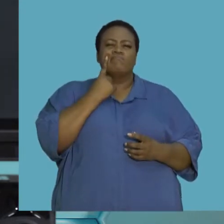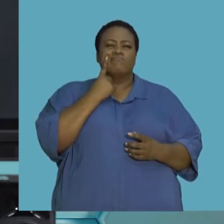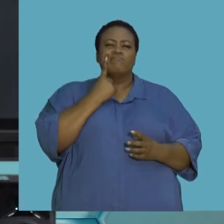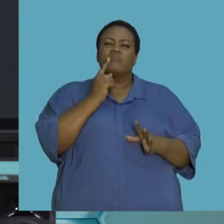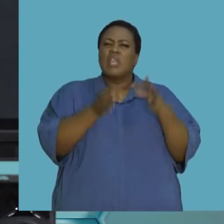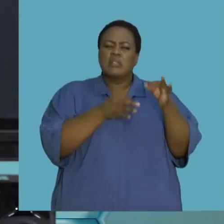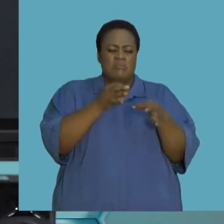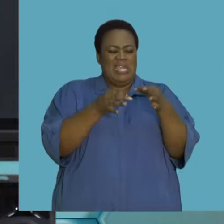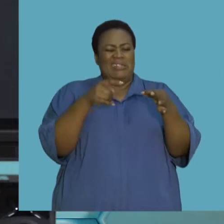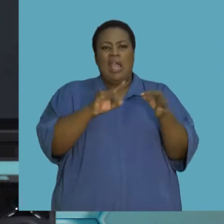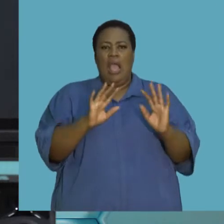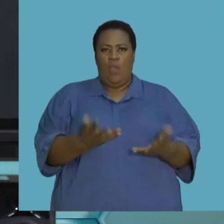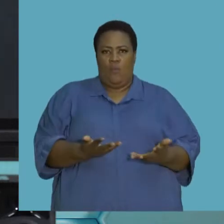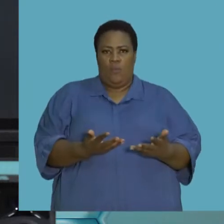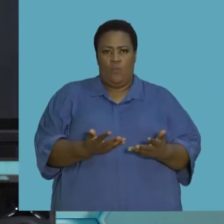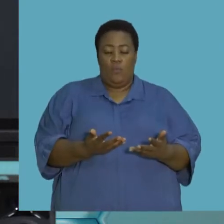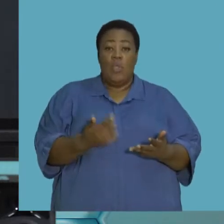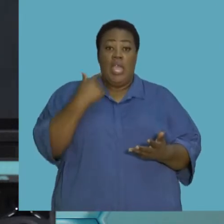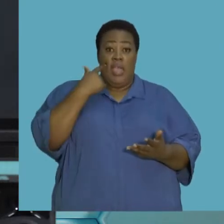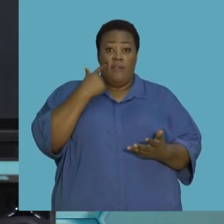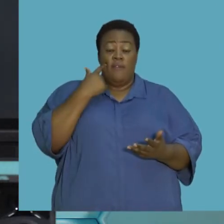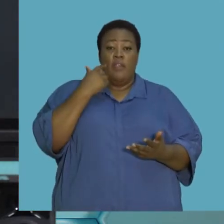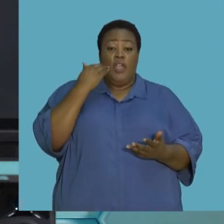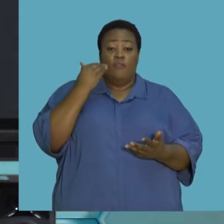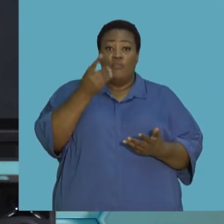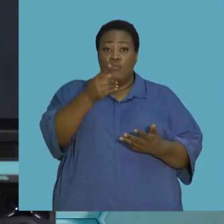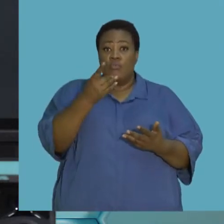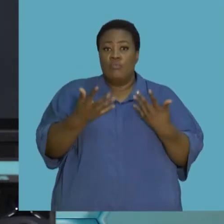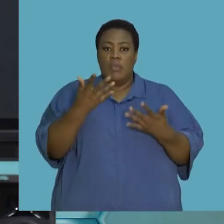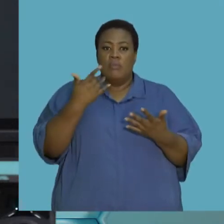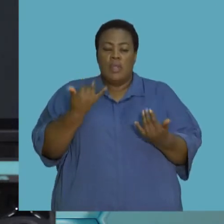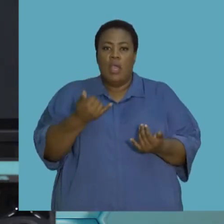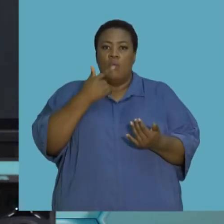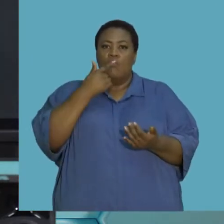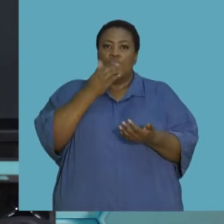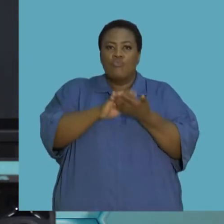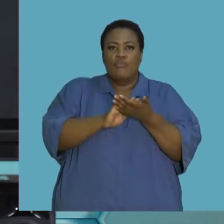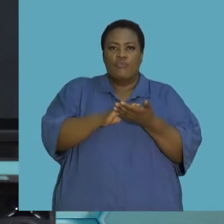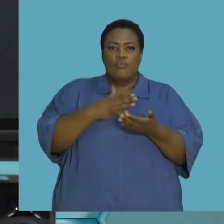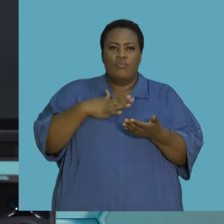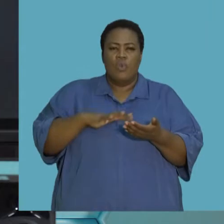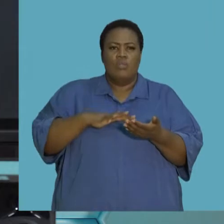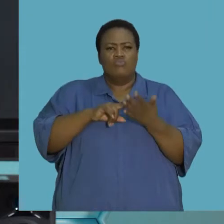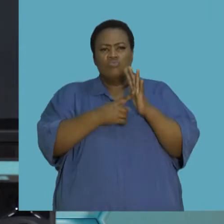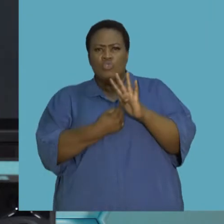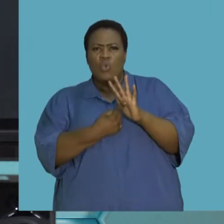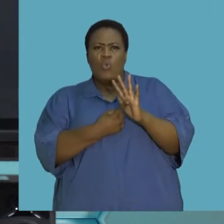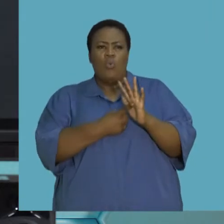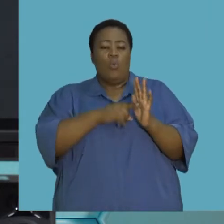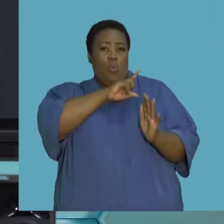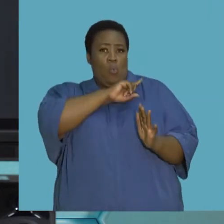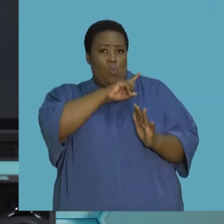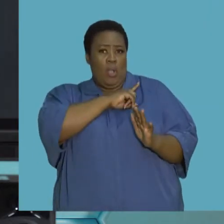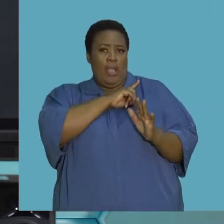that? And so for someone to be able to prove the reasons for why a plant grows up or why leaves are